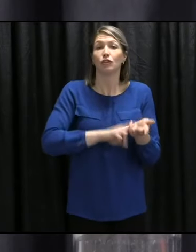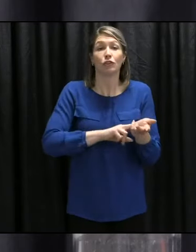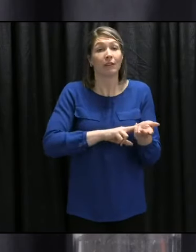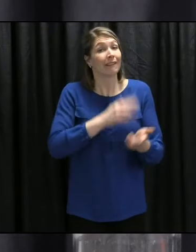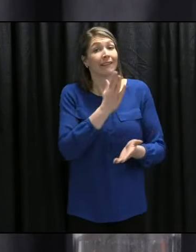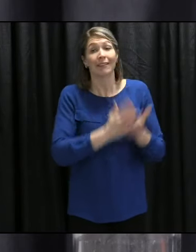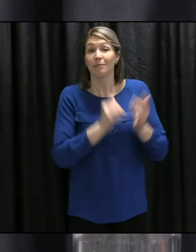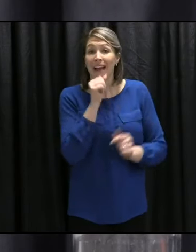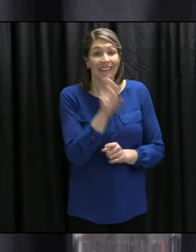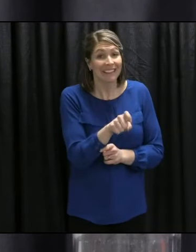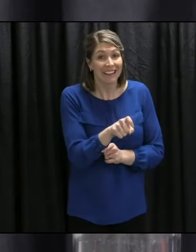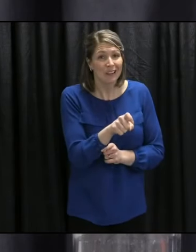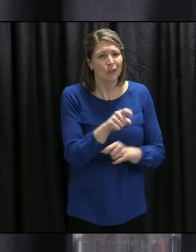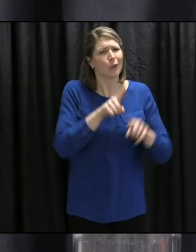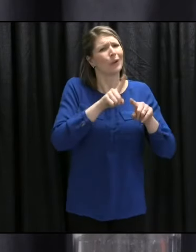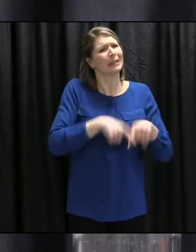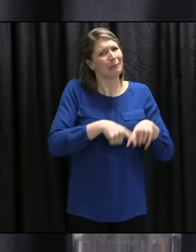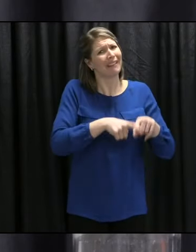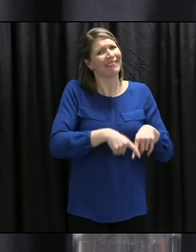there.